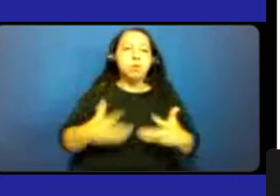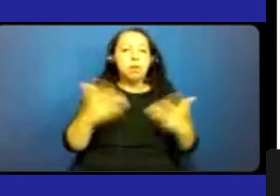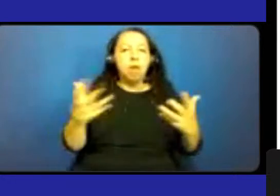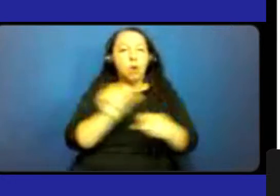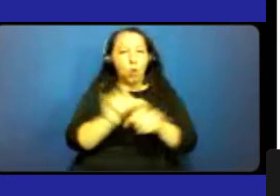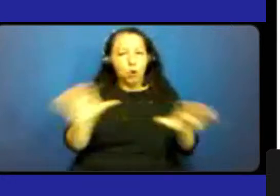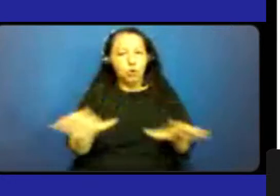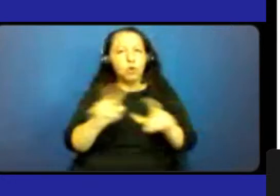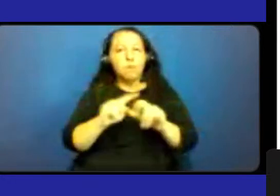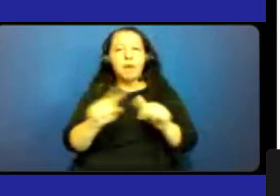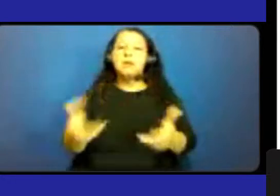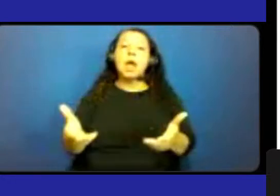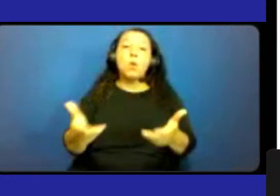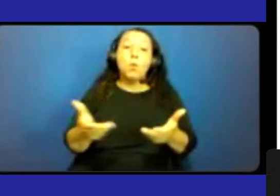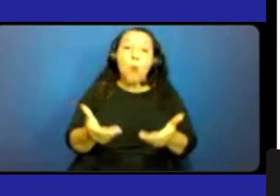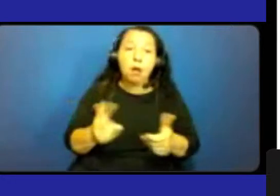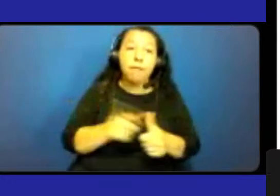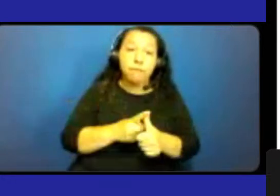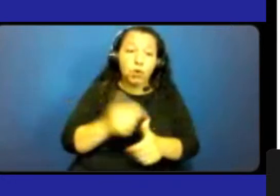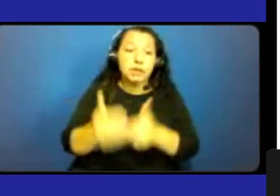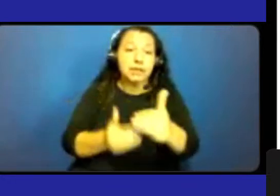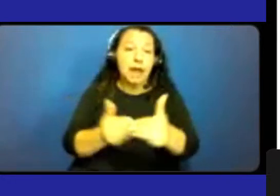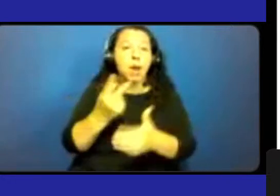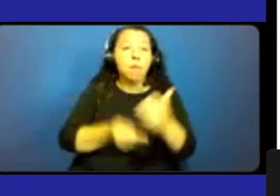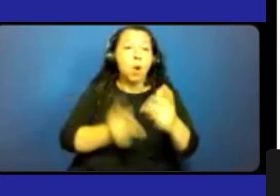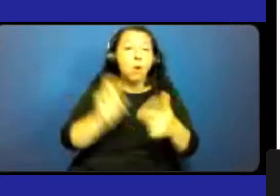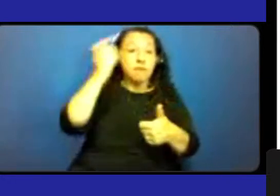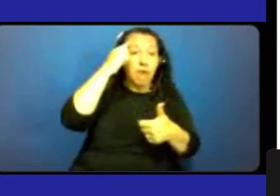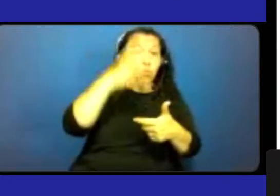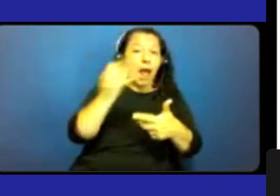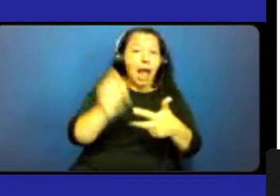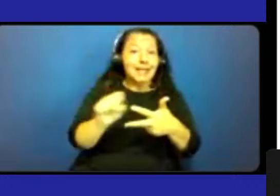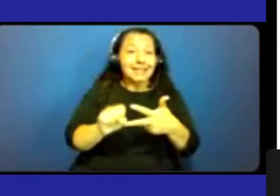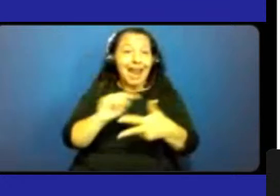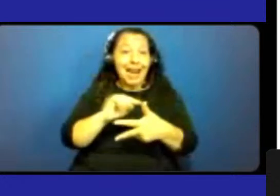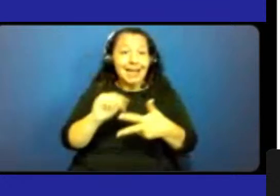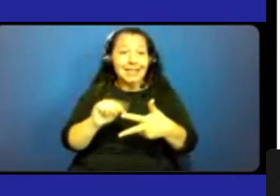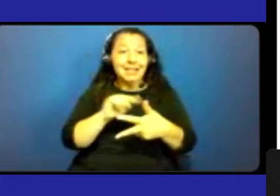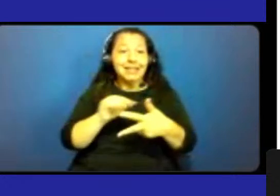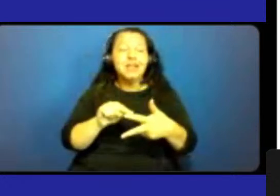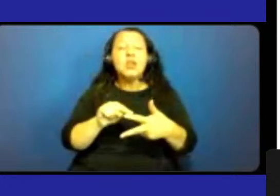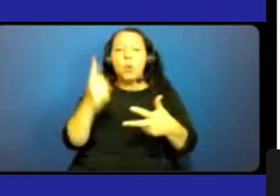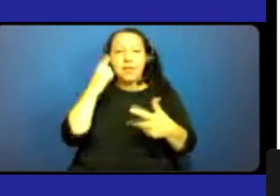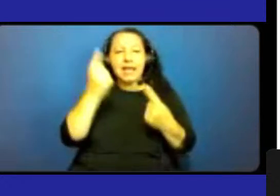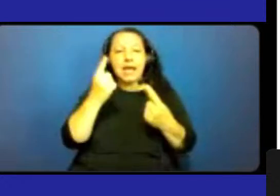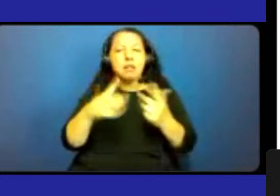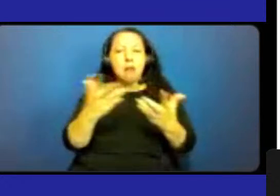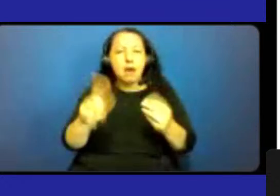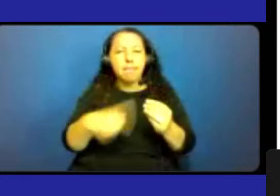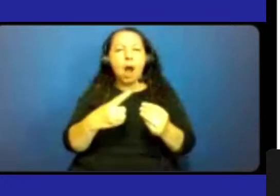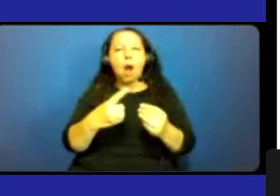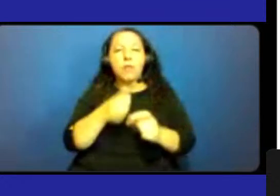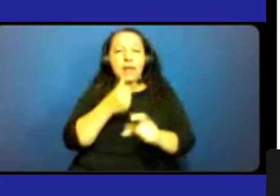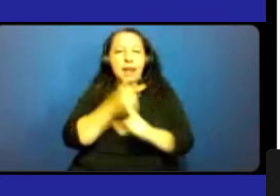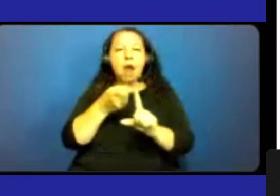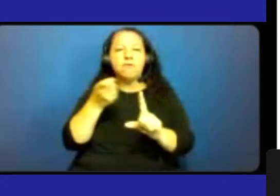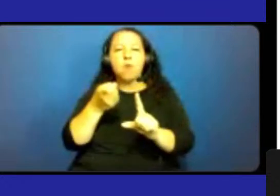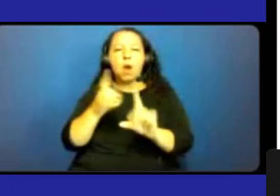the federal and the state level, we're thinking a lot about the impact of redistricting. There is just